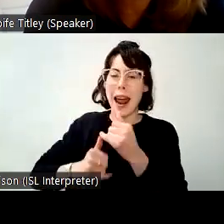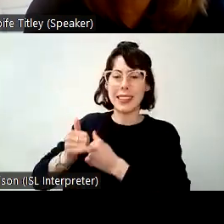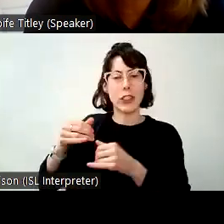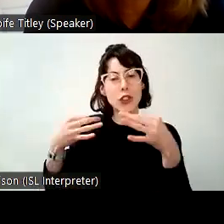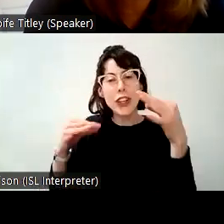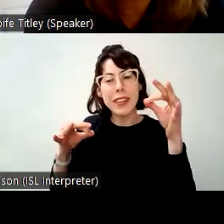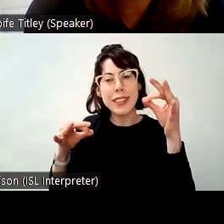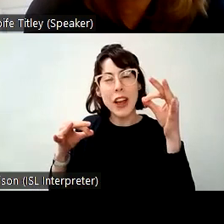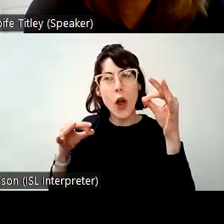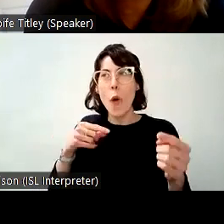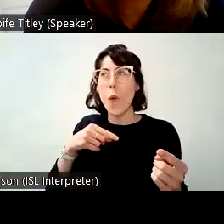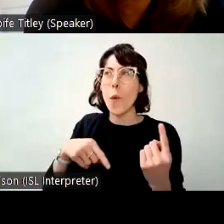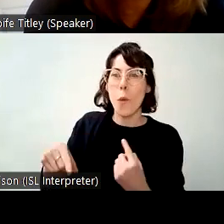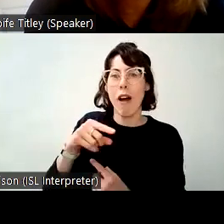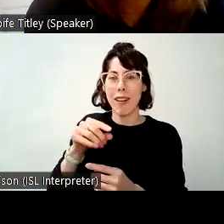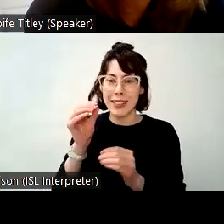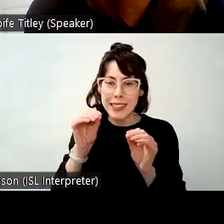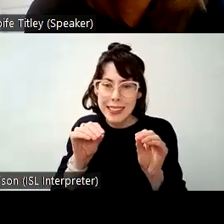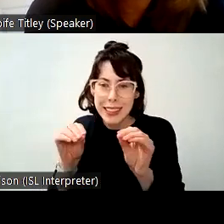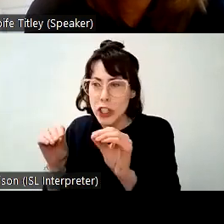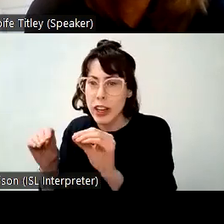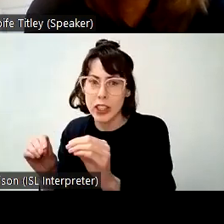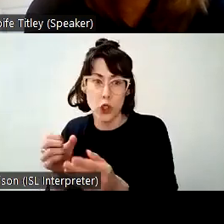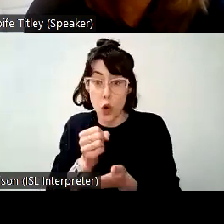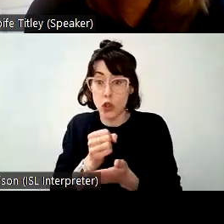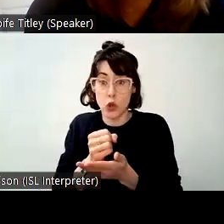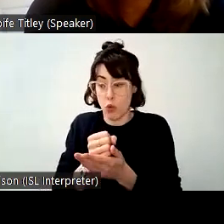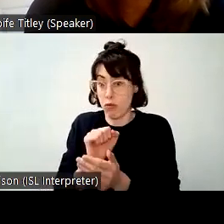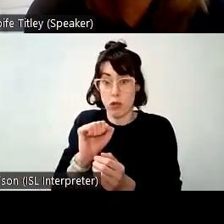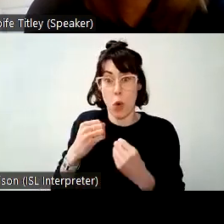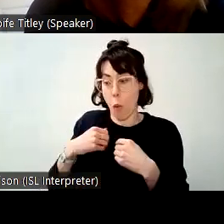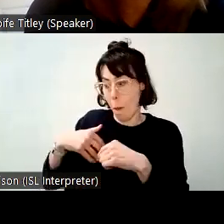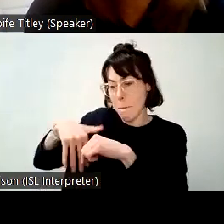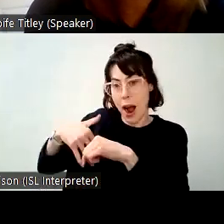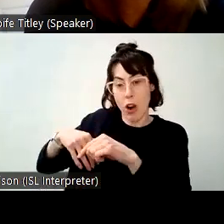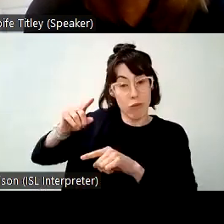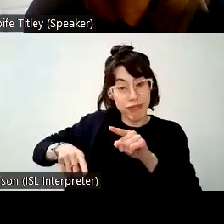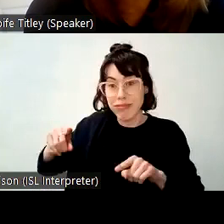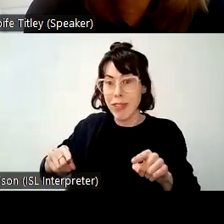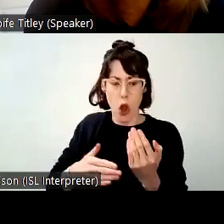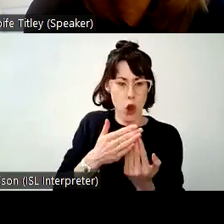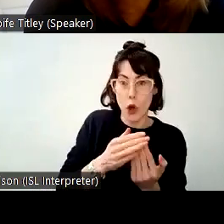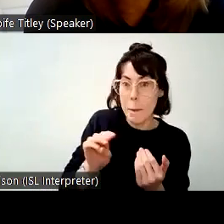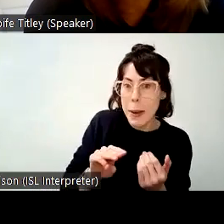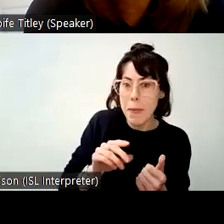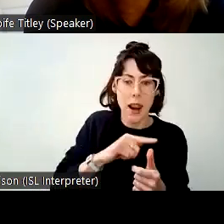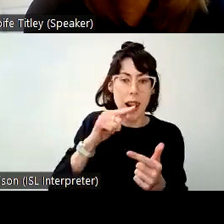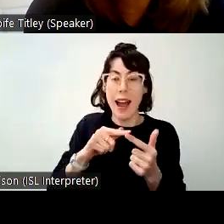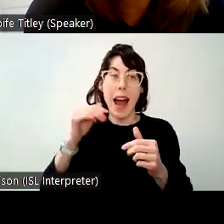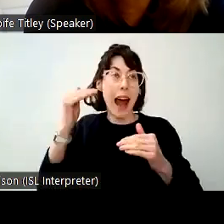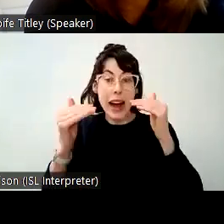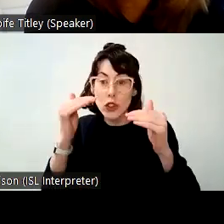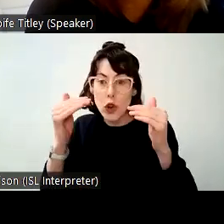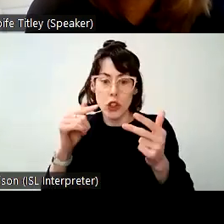in learning spaces with people that were coming from lots of diverse perspectives, working with adults, working with young people, working with, you know,